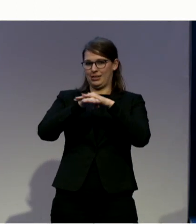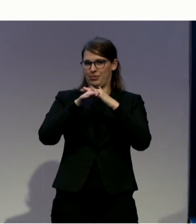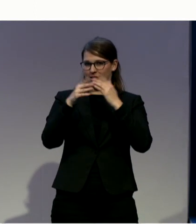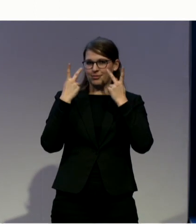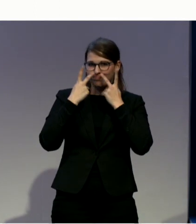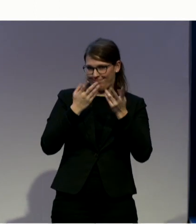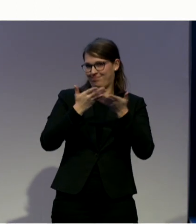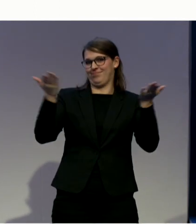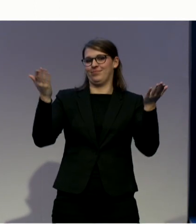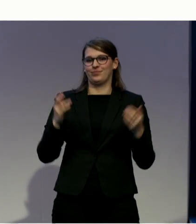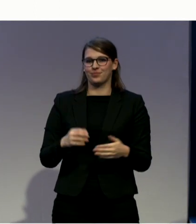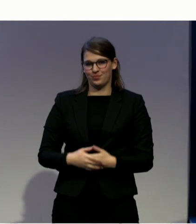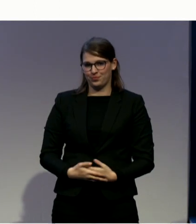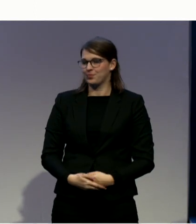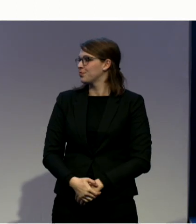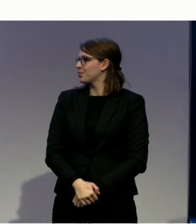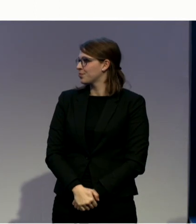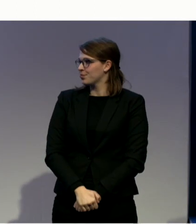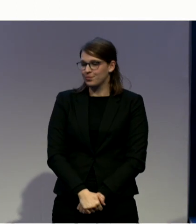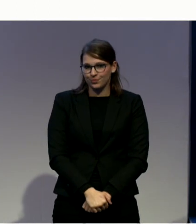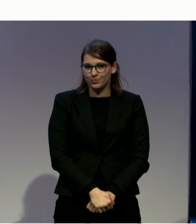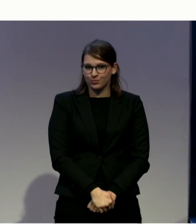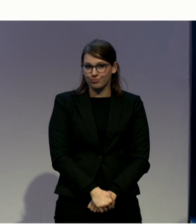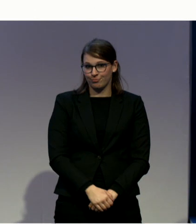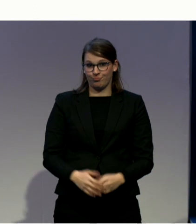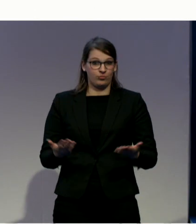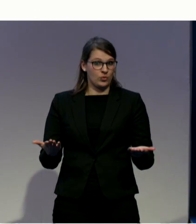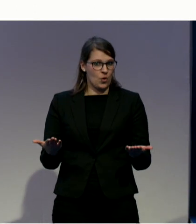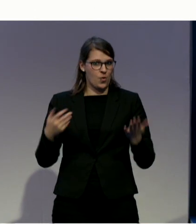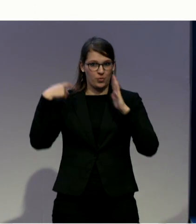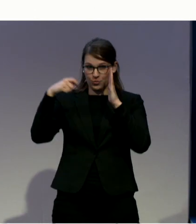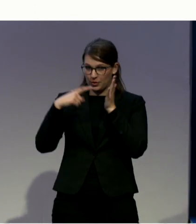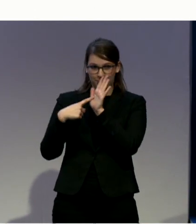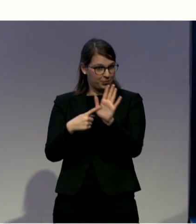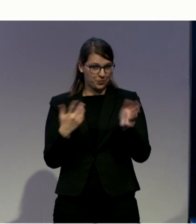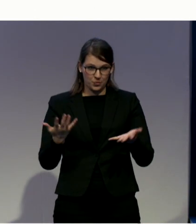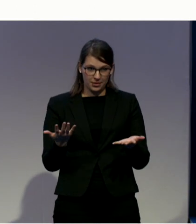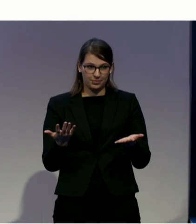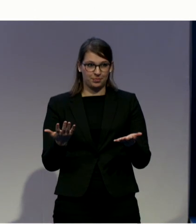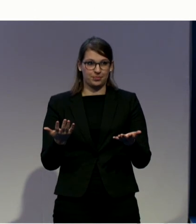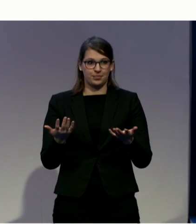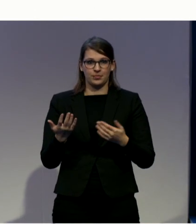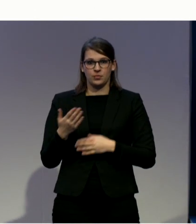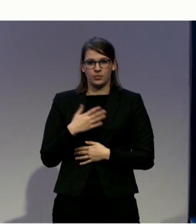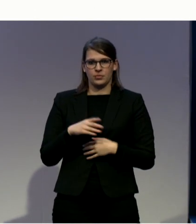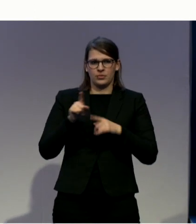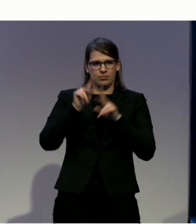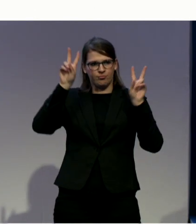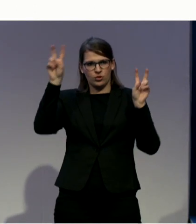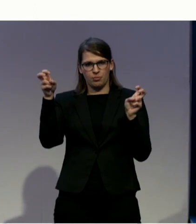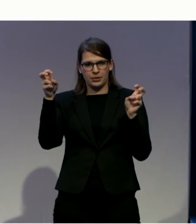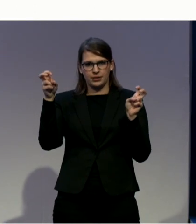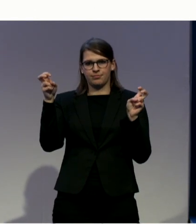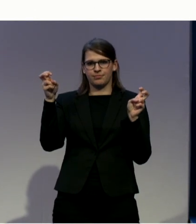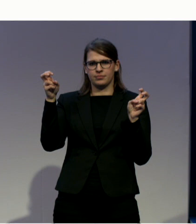We're also, and this is now I get into our film from today, for today. The film for today is Milky Pop Kid, and we have joined